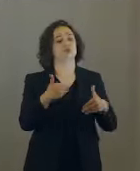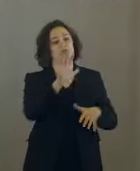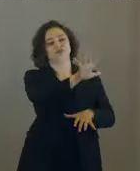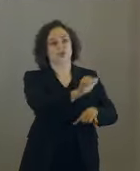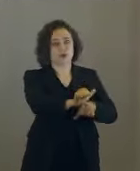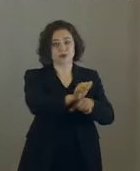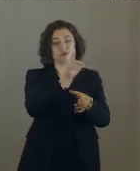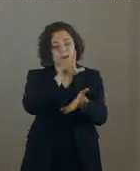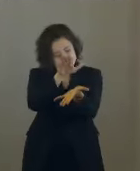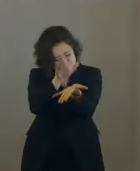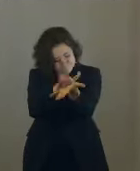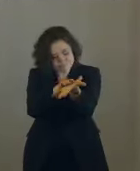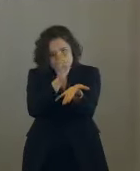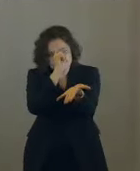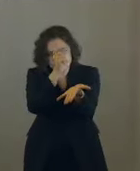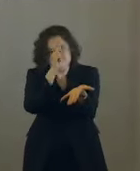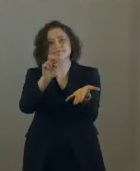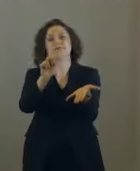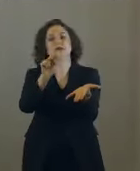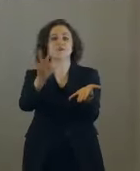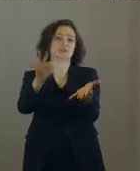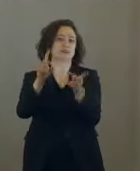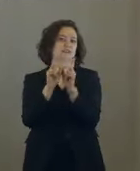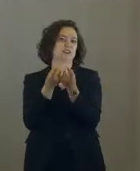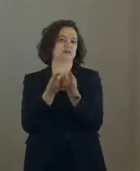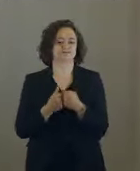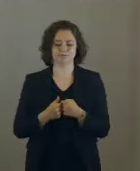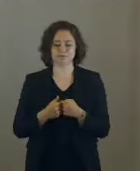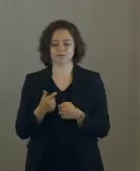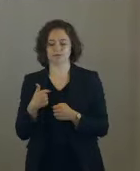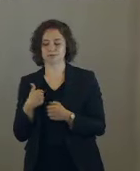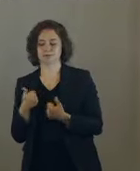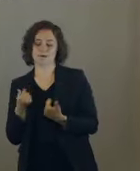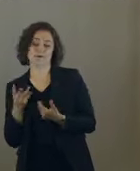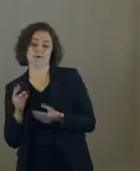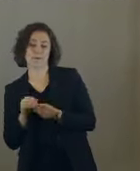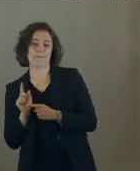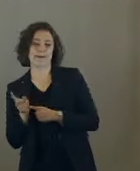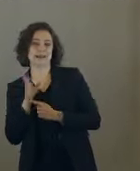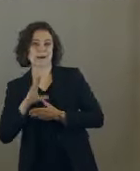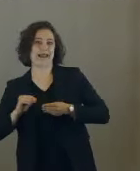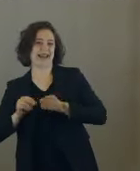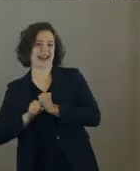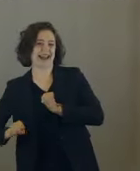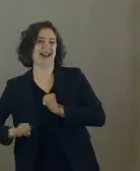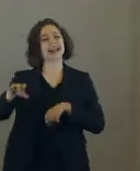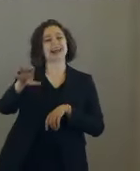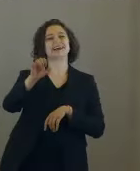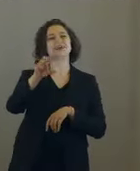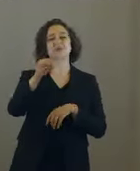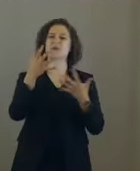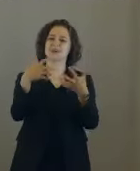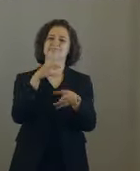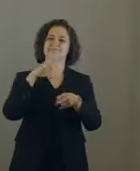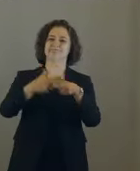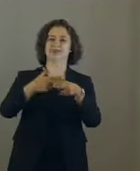applaud the Enforcement Division for the work that they've done. I have a couple more minutes. So I just want to just briefly talk about our Community